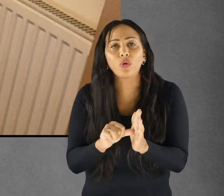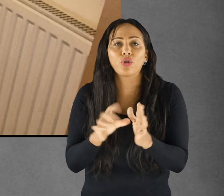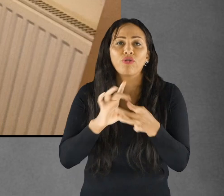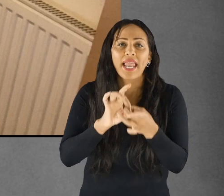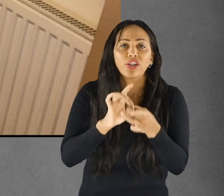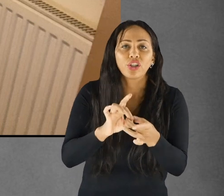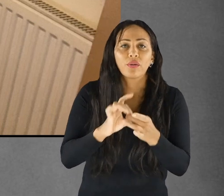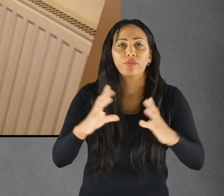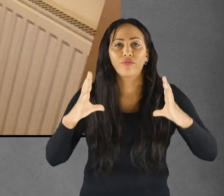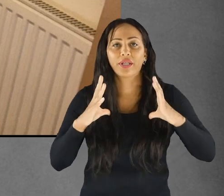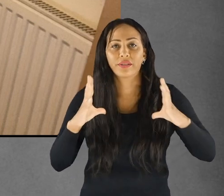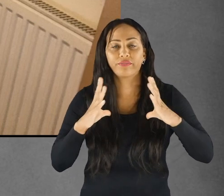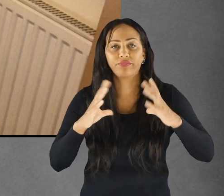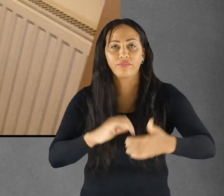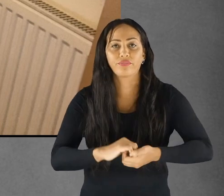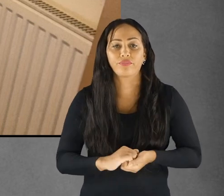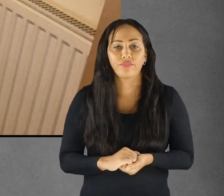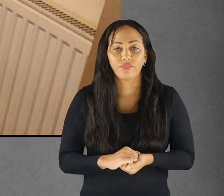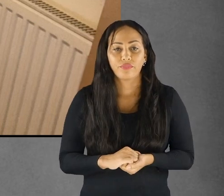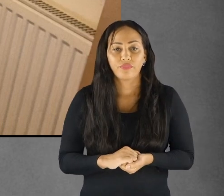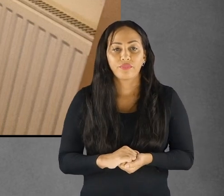times difficult relationship with rest.